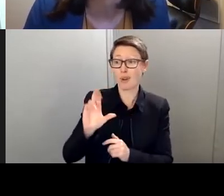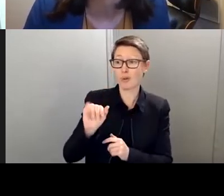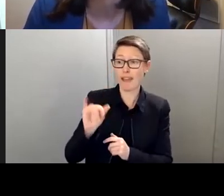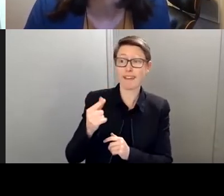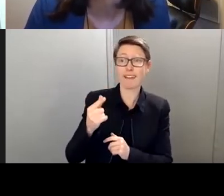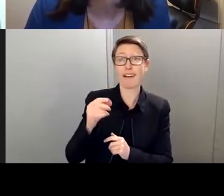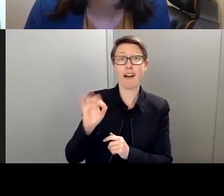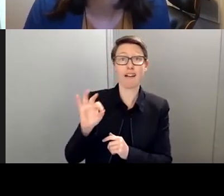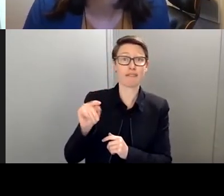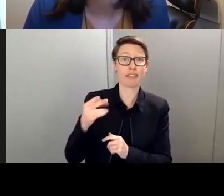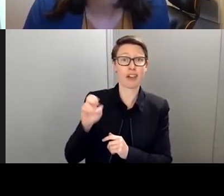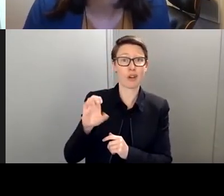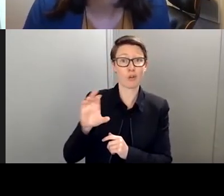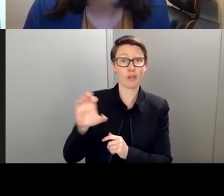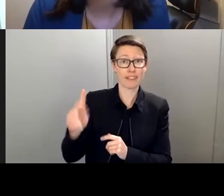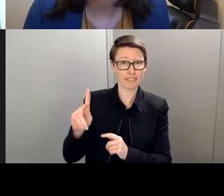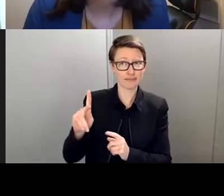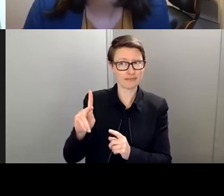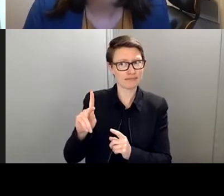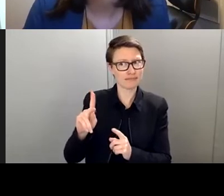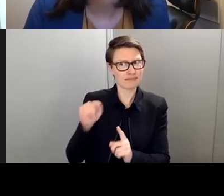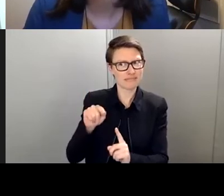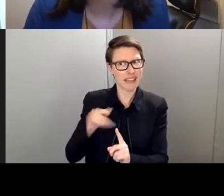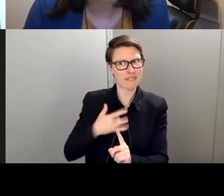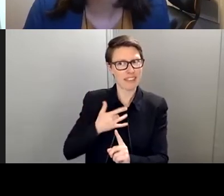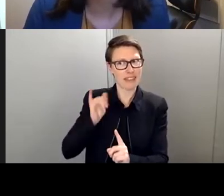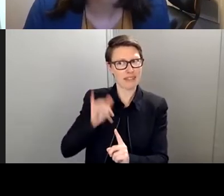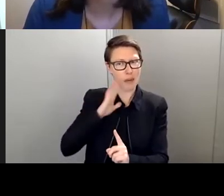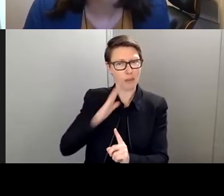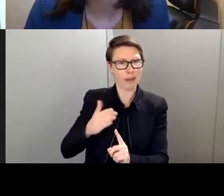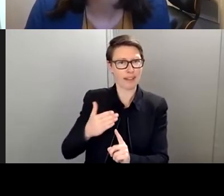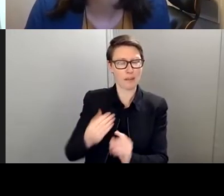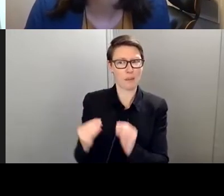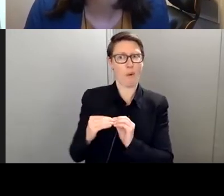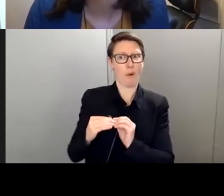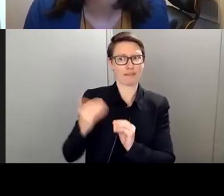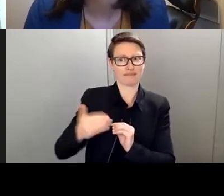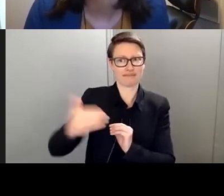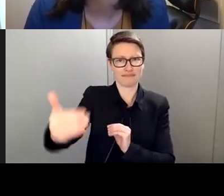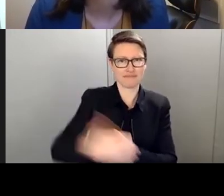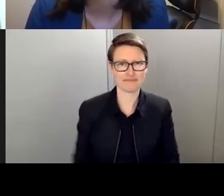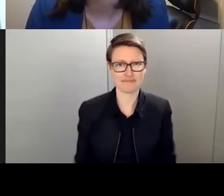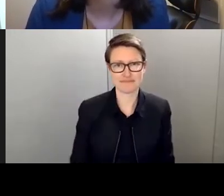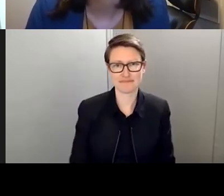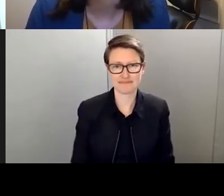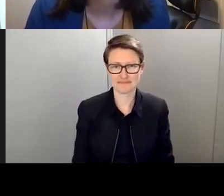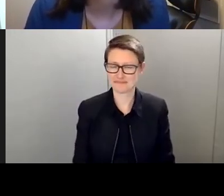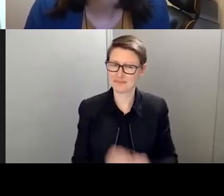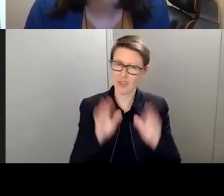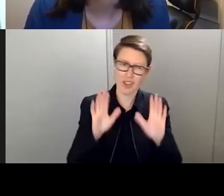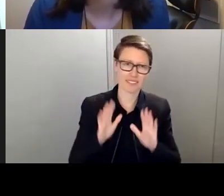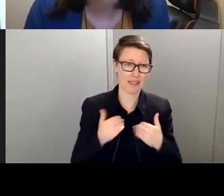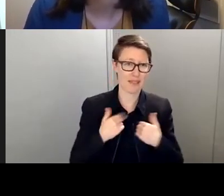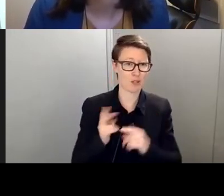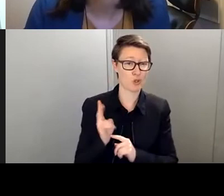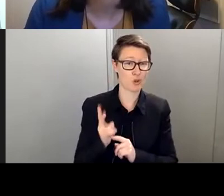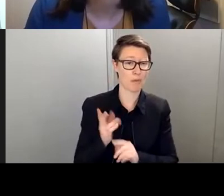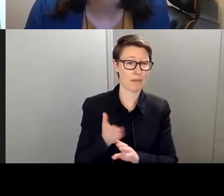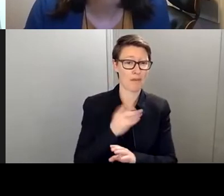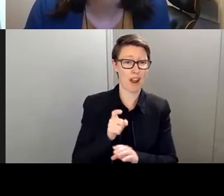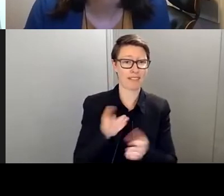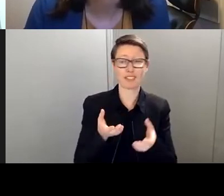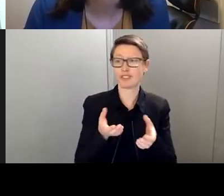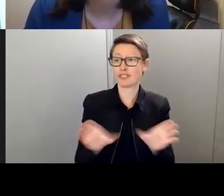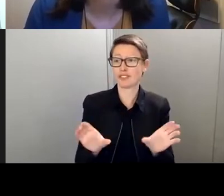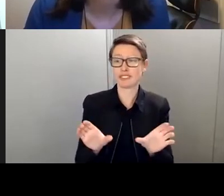come. Awesome. So we've got 2 minutes before we head into our breakout rooms to get some work done. So I